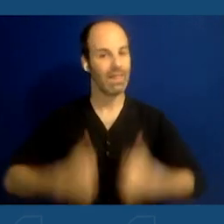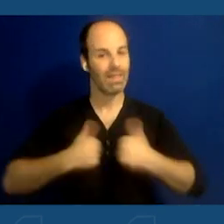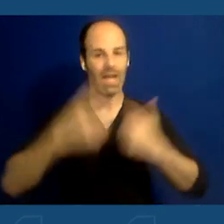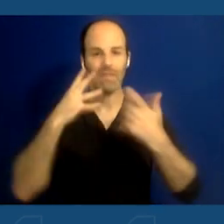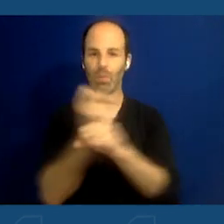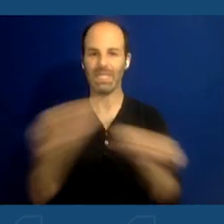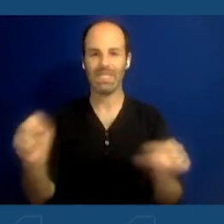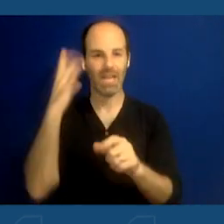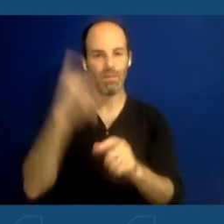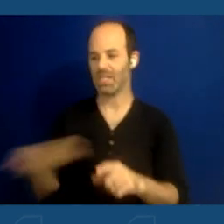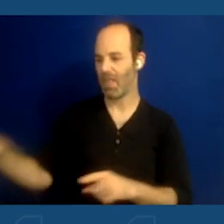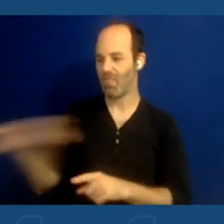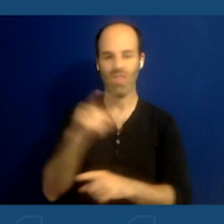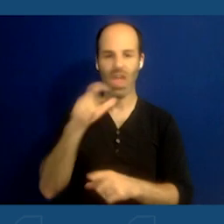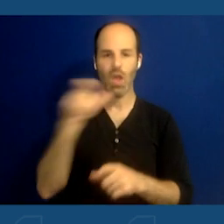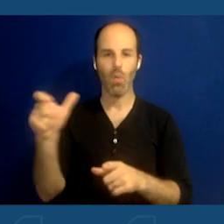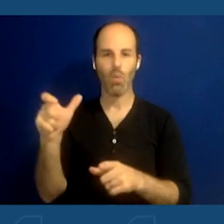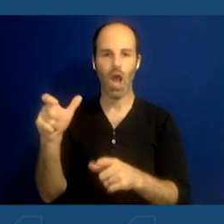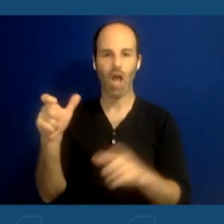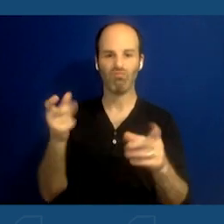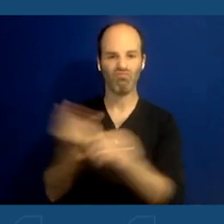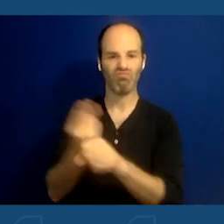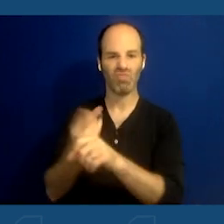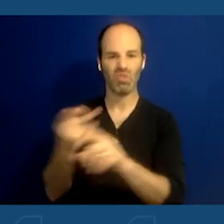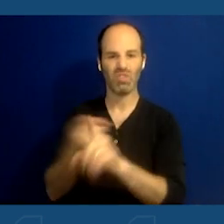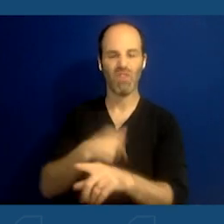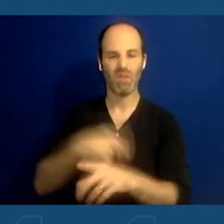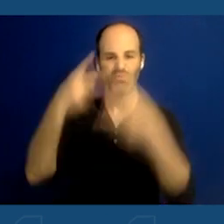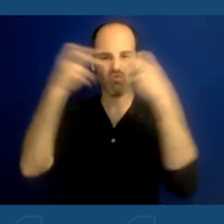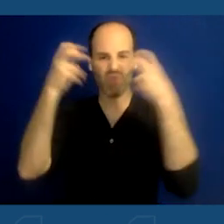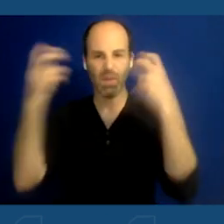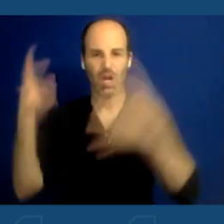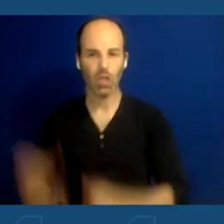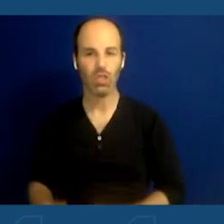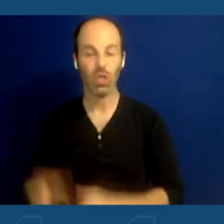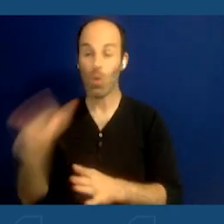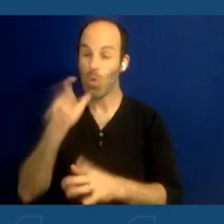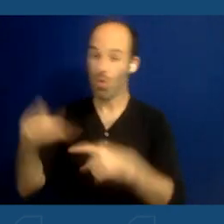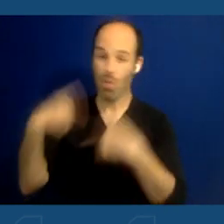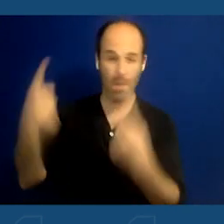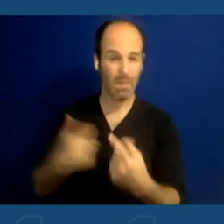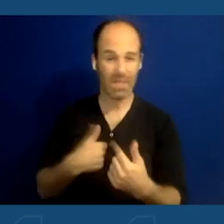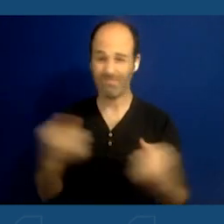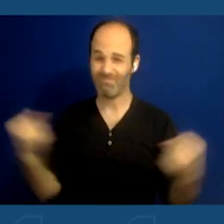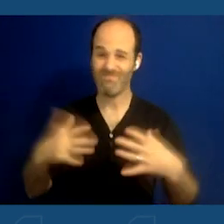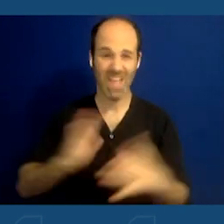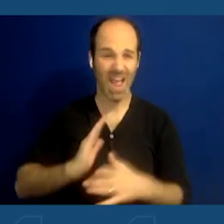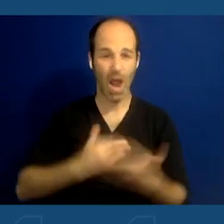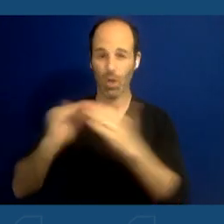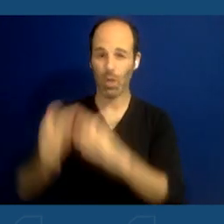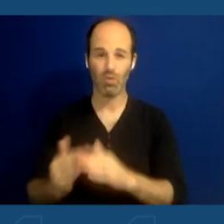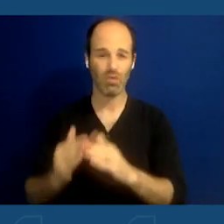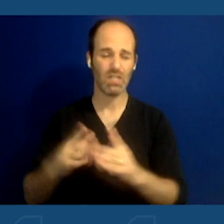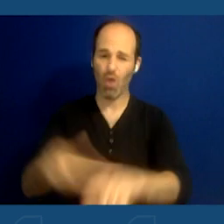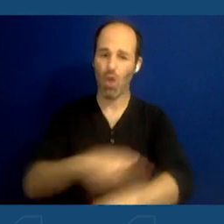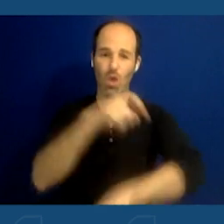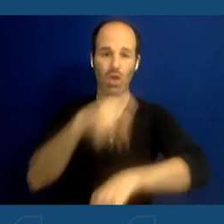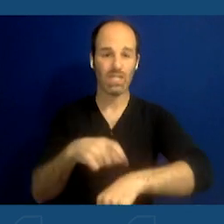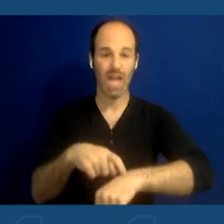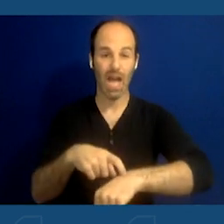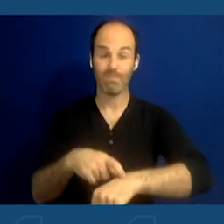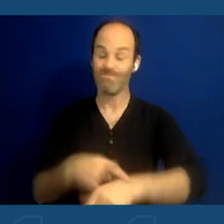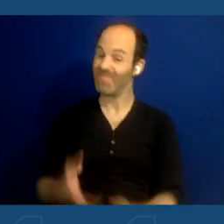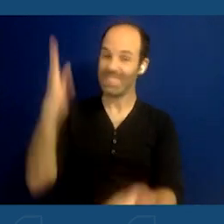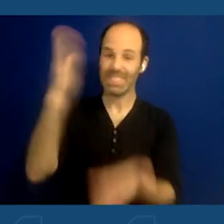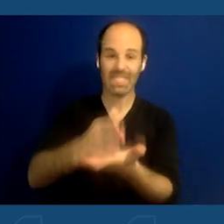hands of criminals who have been terrorizing our communities for far too long. It stops. We're going to get to that point when we can finally say